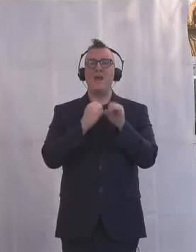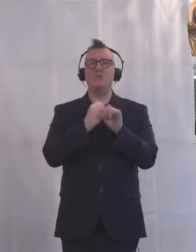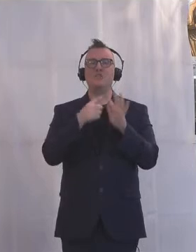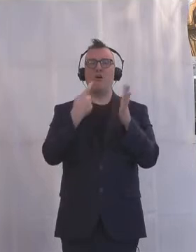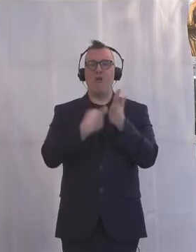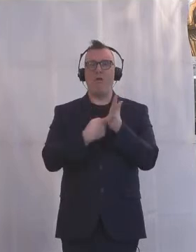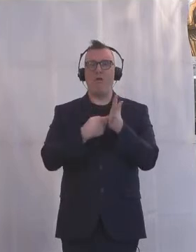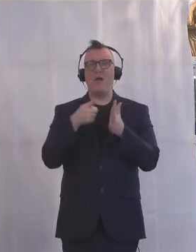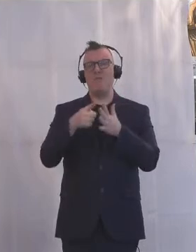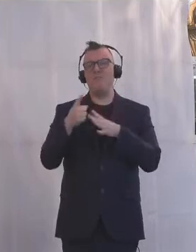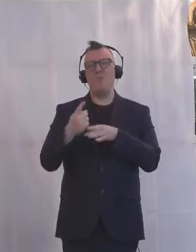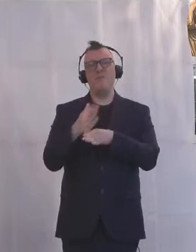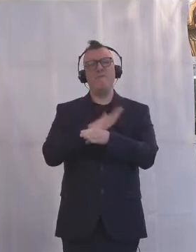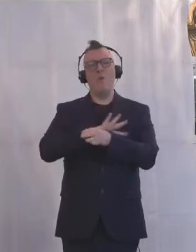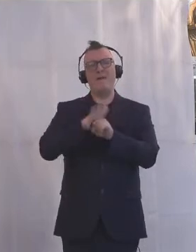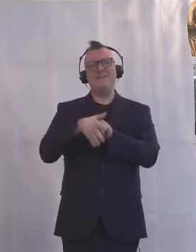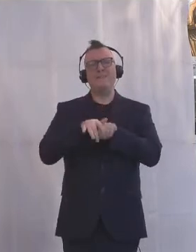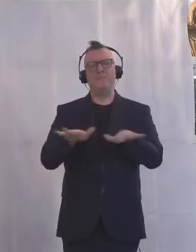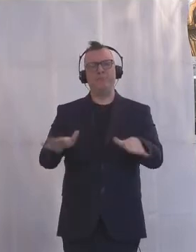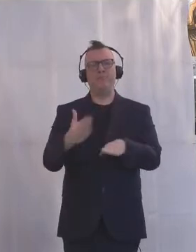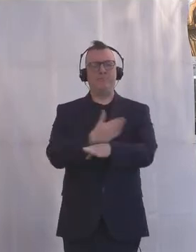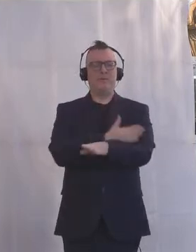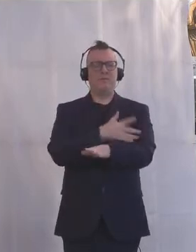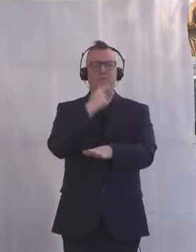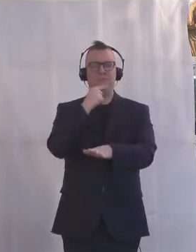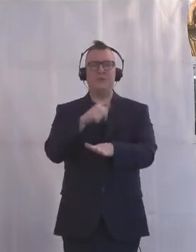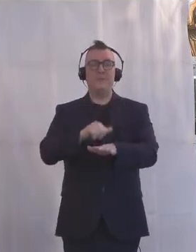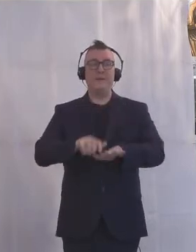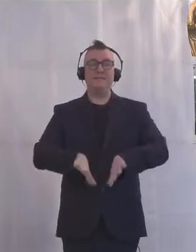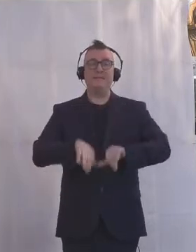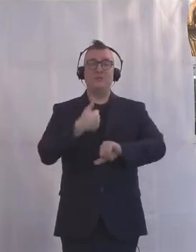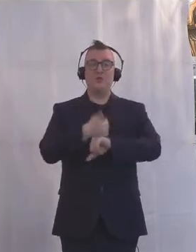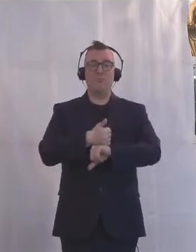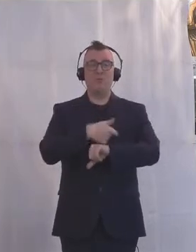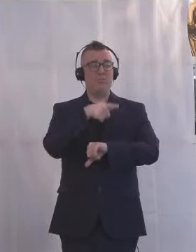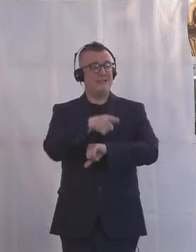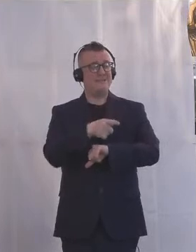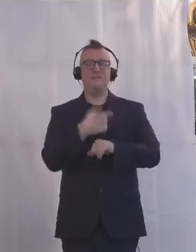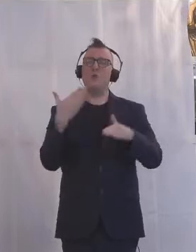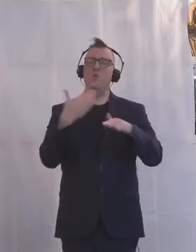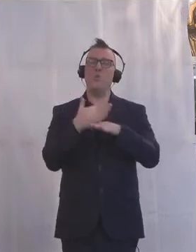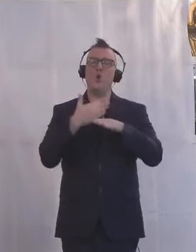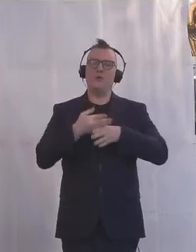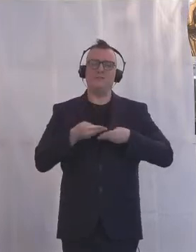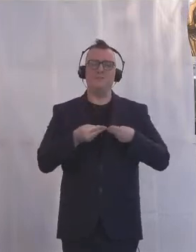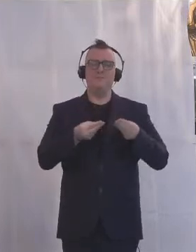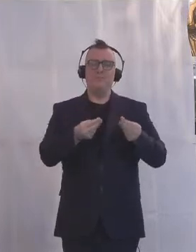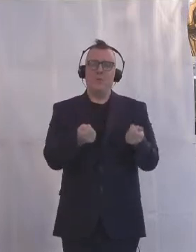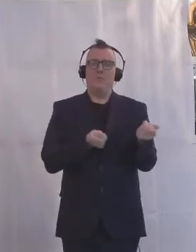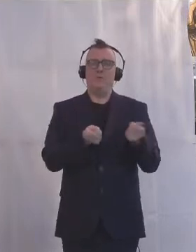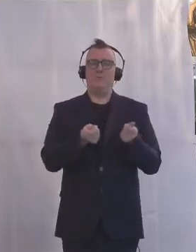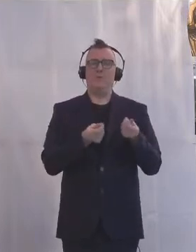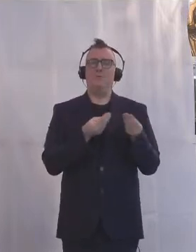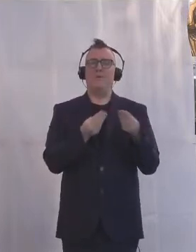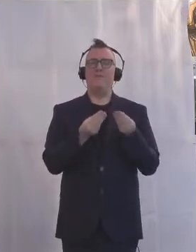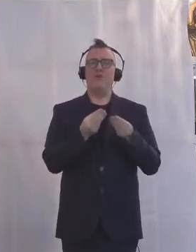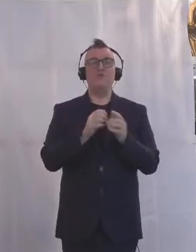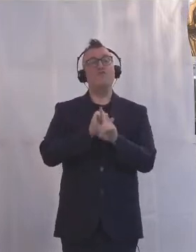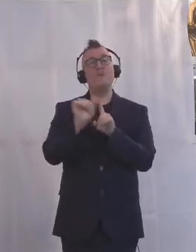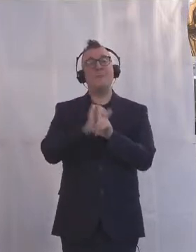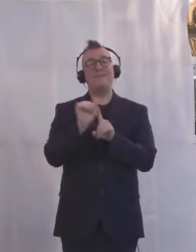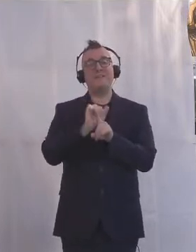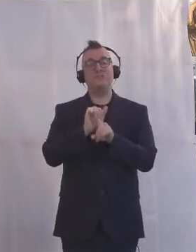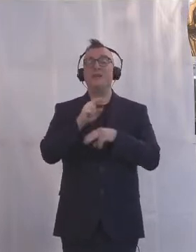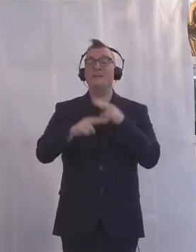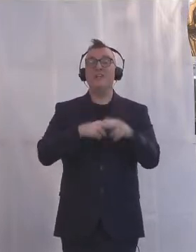our service. So it's kind of a workflow management tool for rehab, which you'd think would exist. But actually, if you have a catastrophic injury,